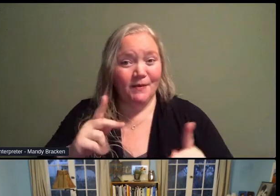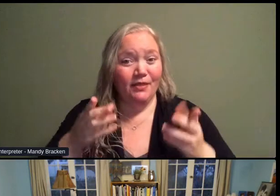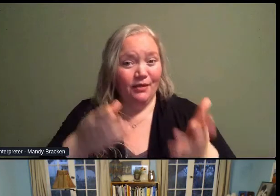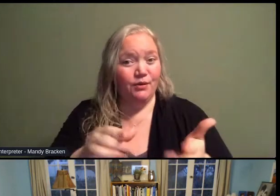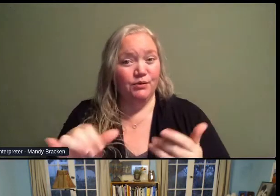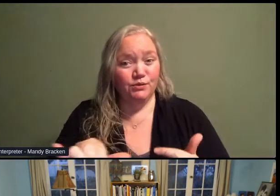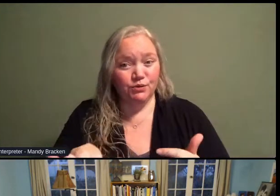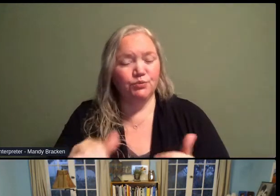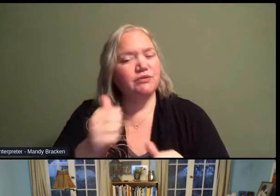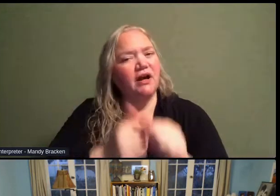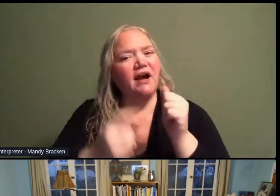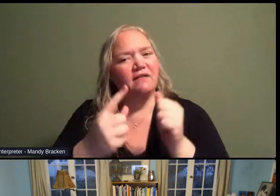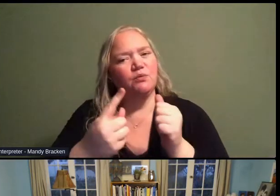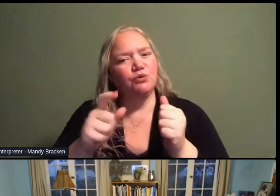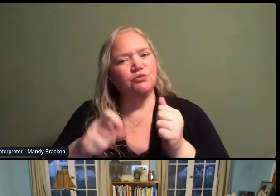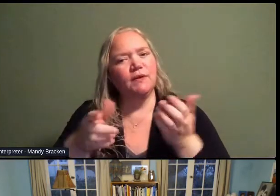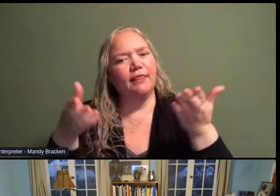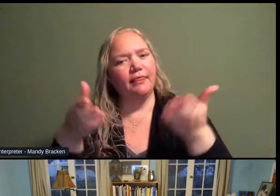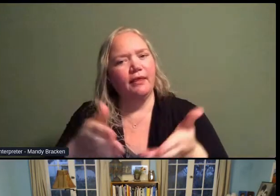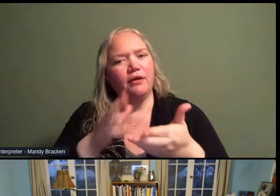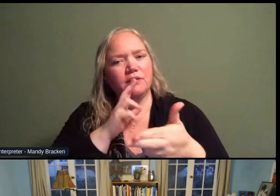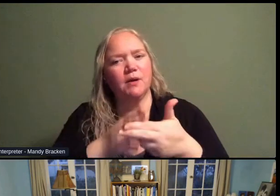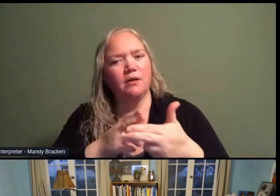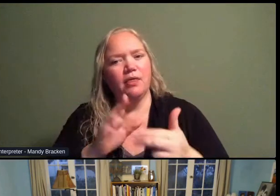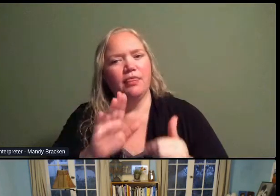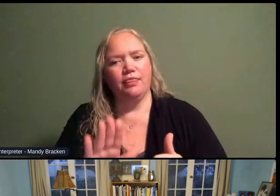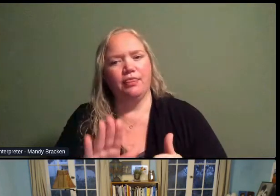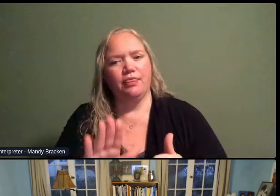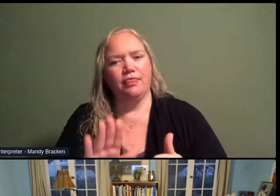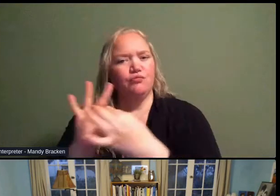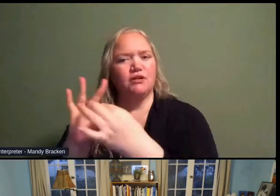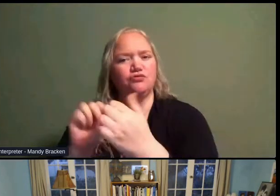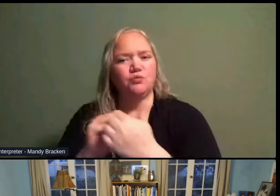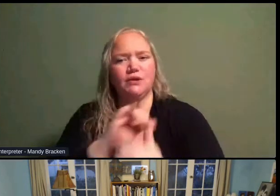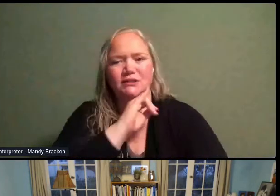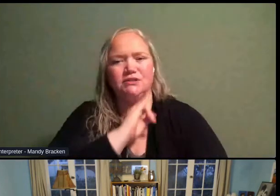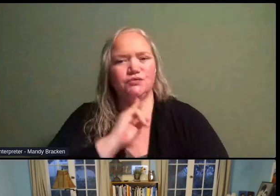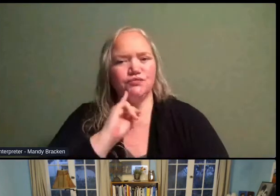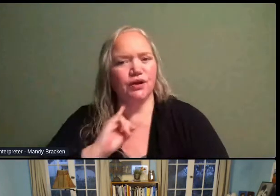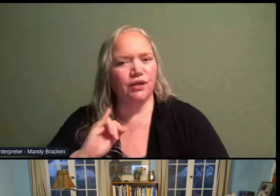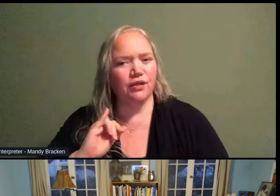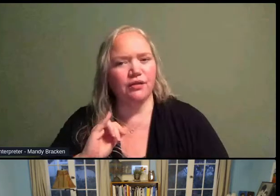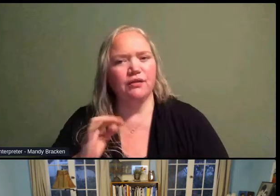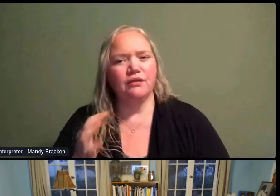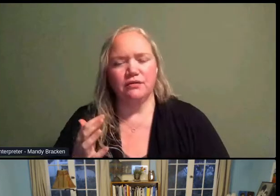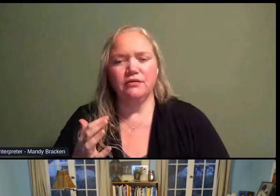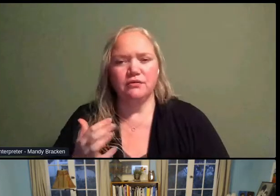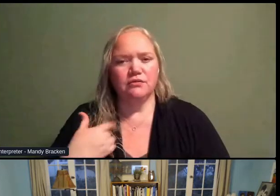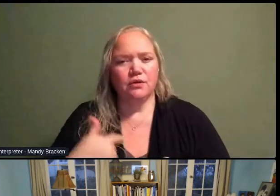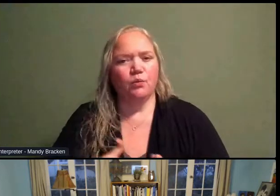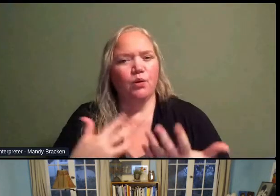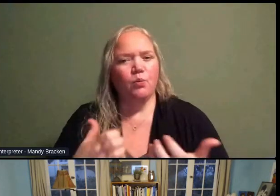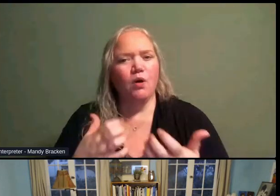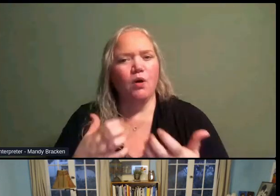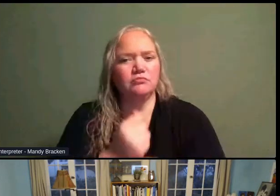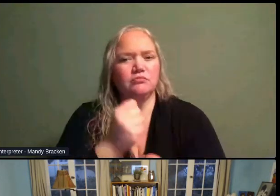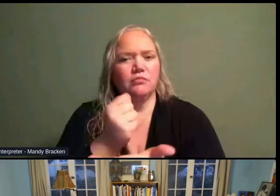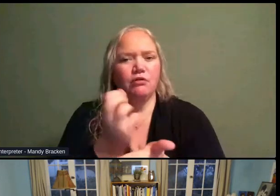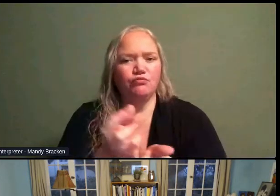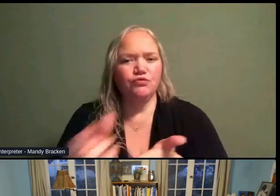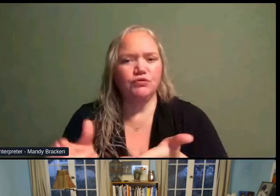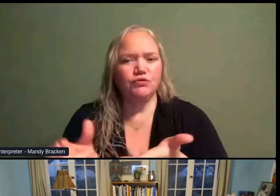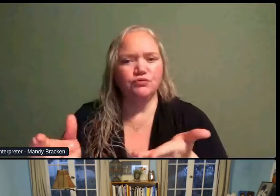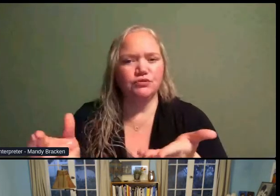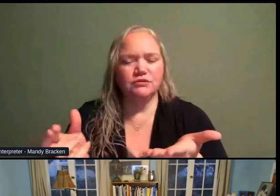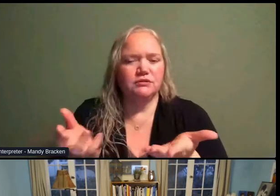Israel. And I think that we would want to use those resources in advancing everything that we already do. So thinking more